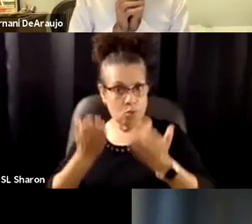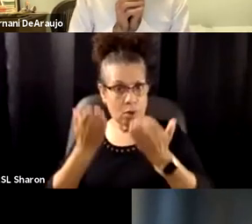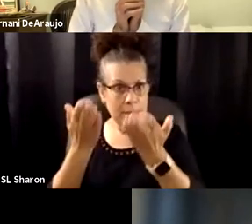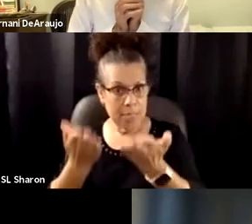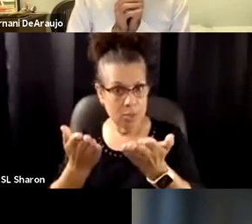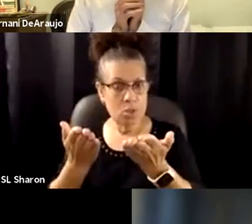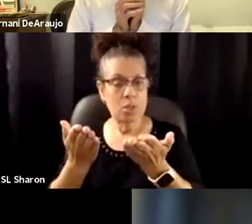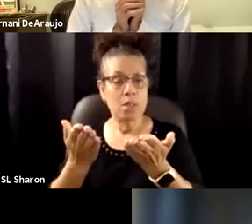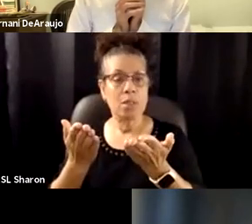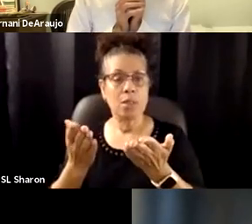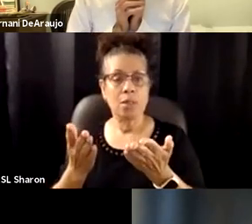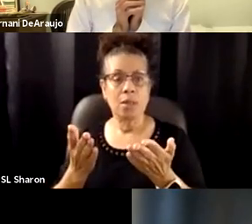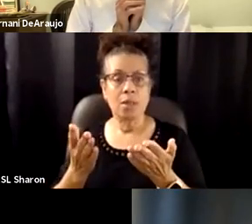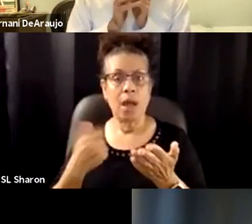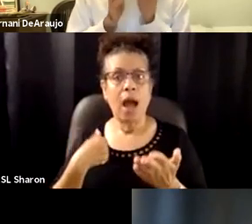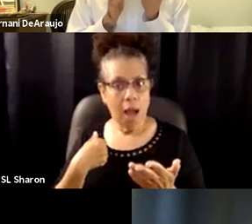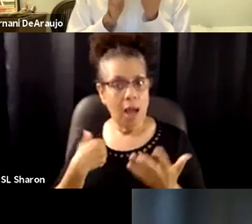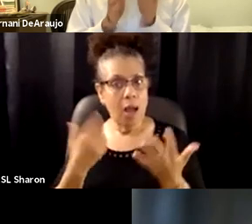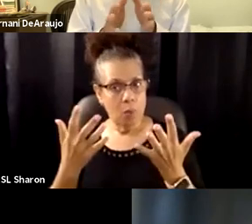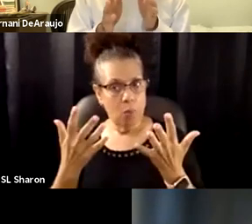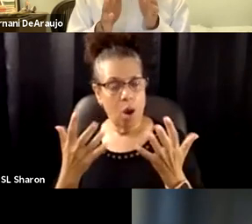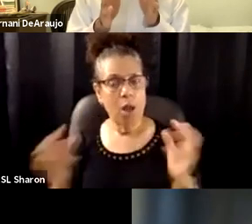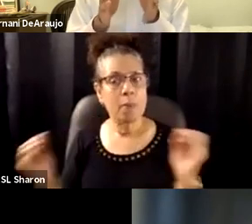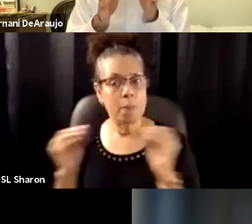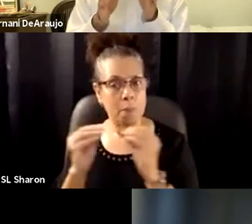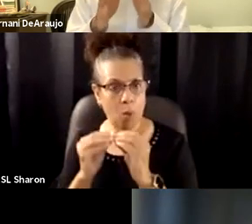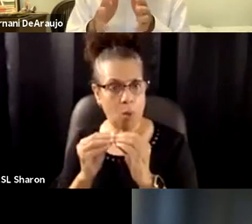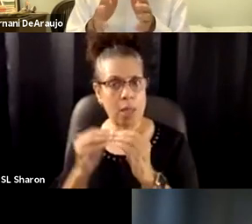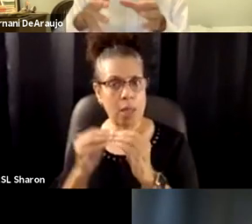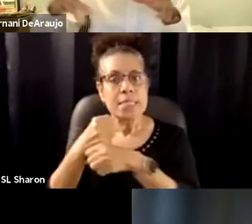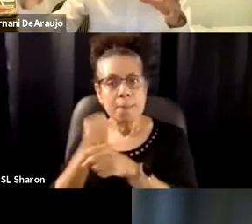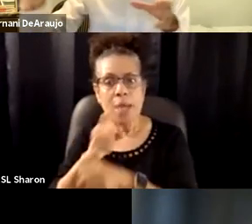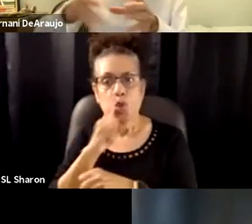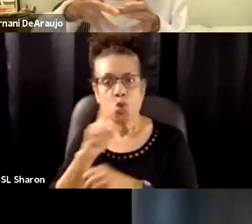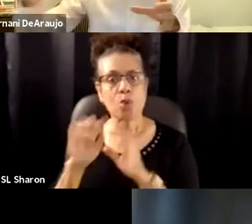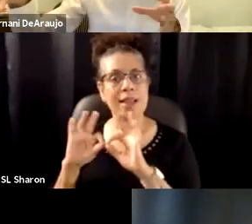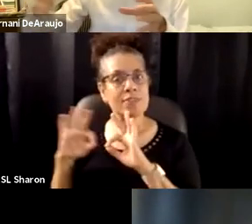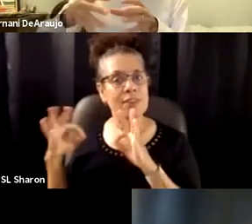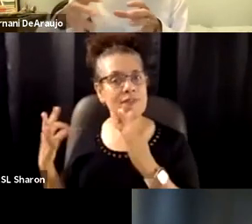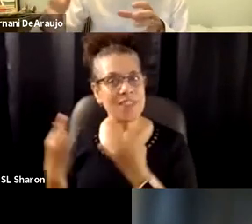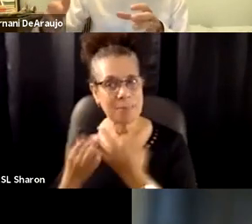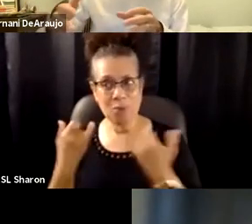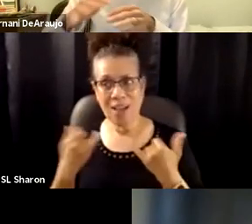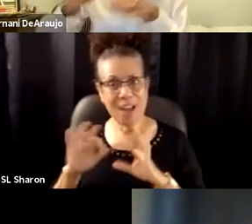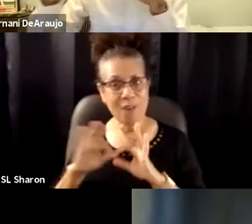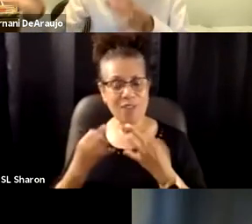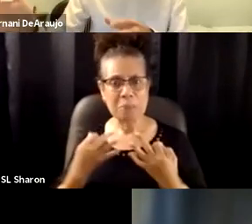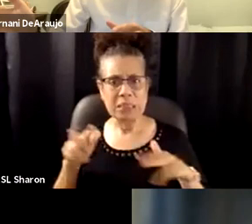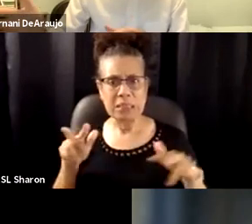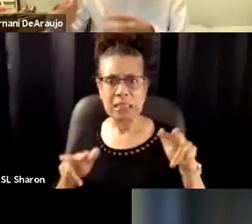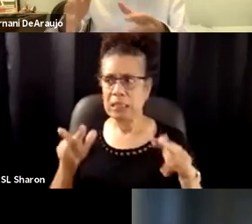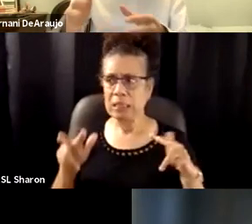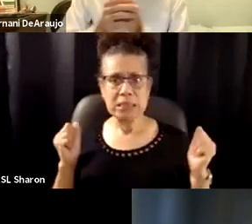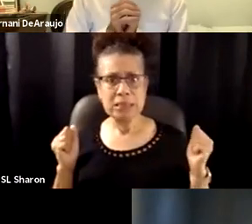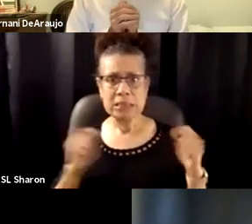appropriately so uh that we need to make sure that families right now who are in this weird interim period where there's no you know there's no